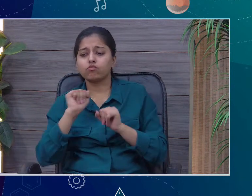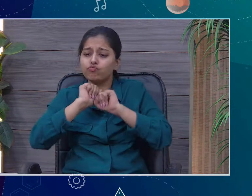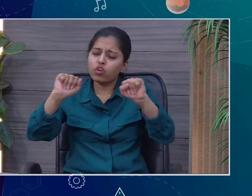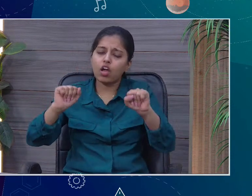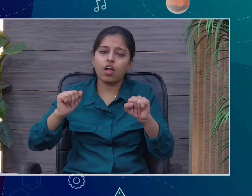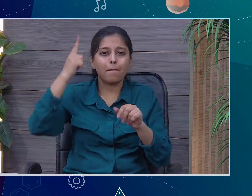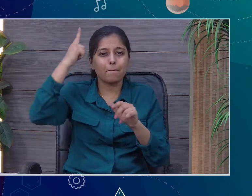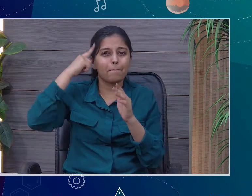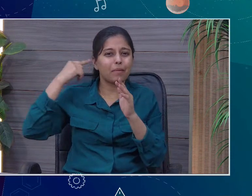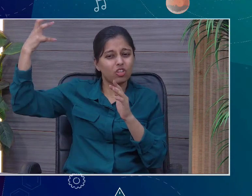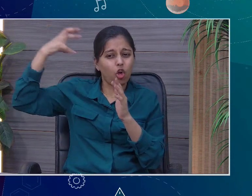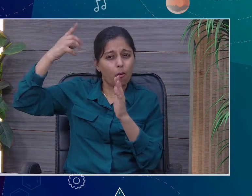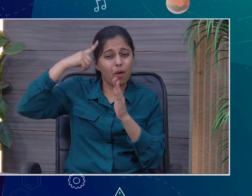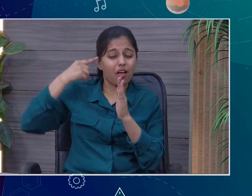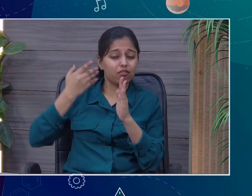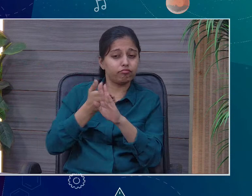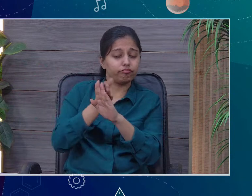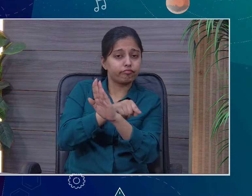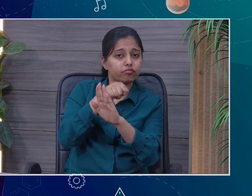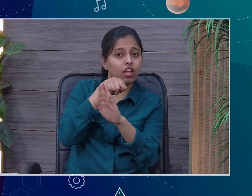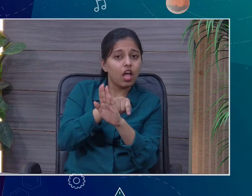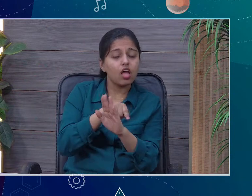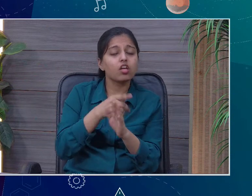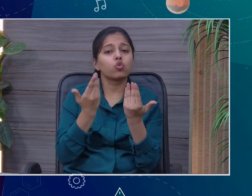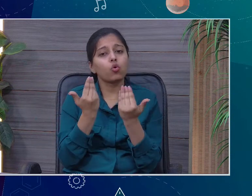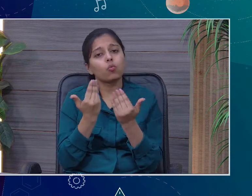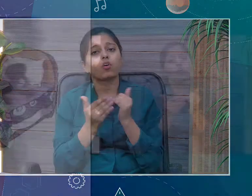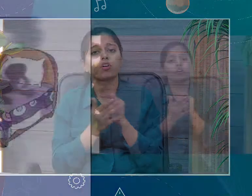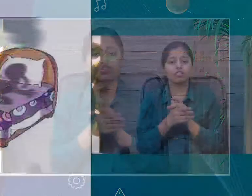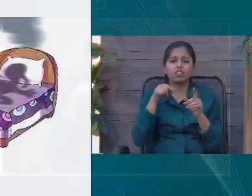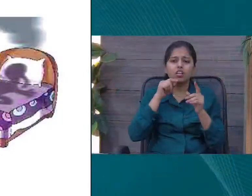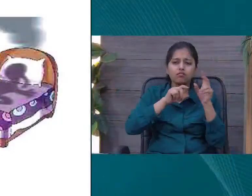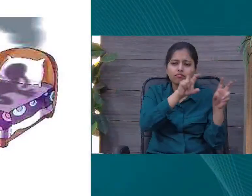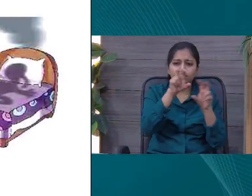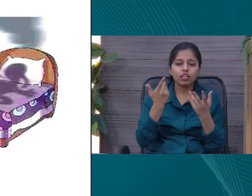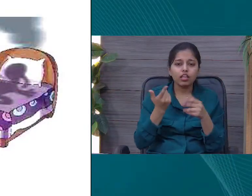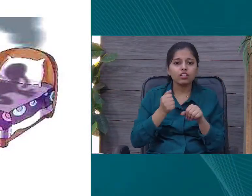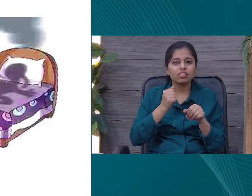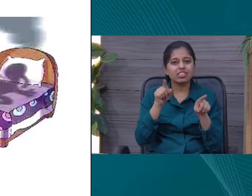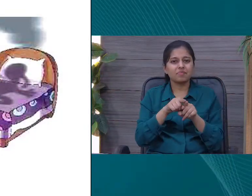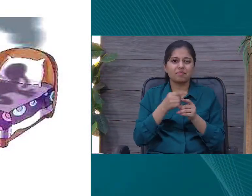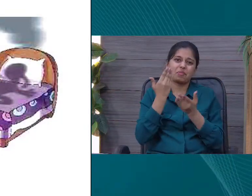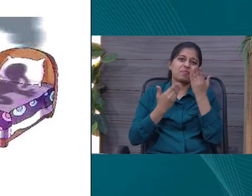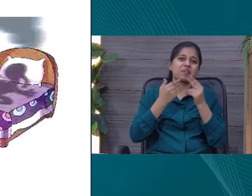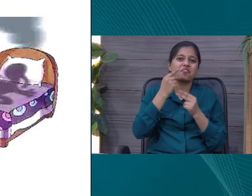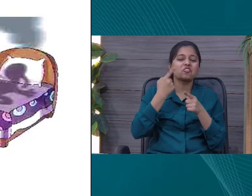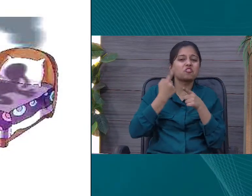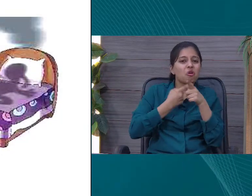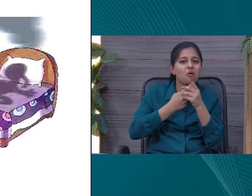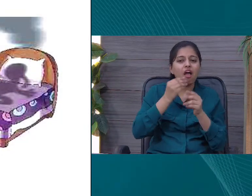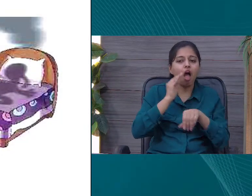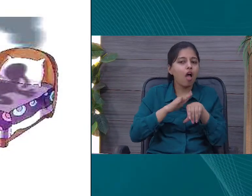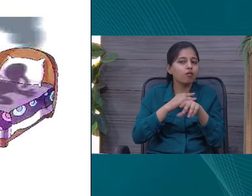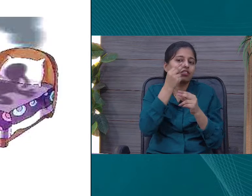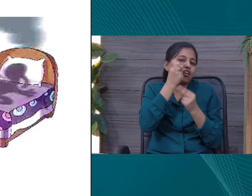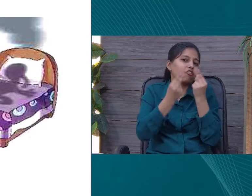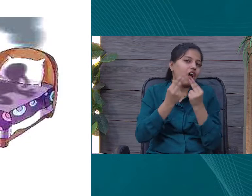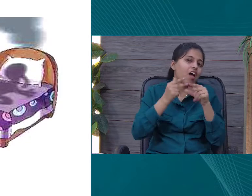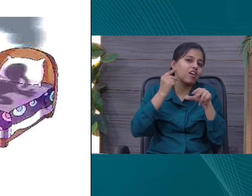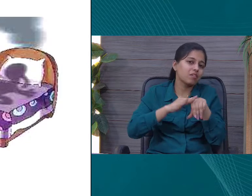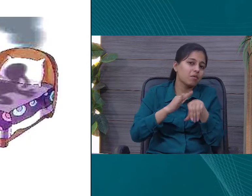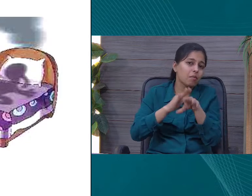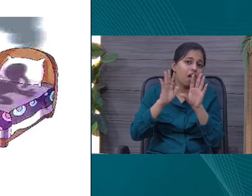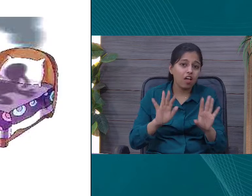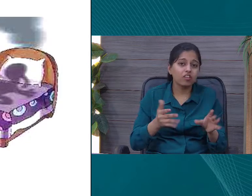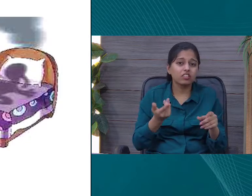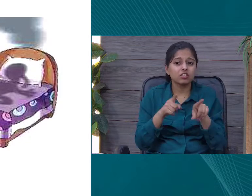That what kind of things they observe. They had some funny experiences with their shadows. we had been doing all